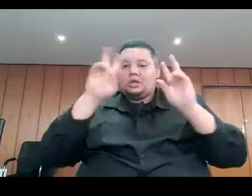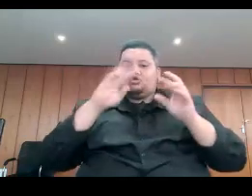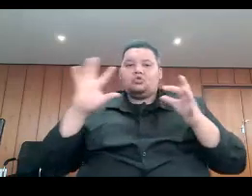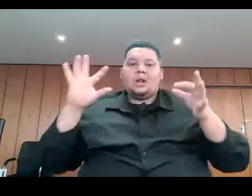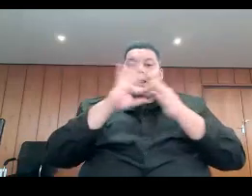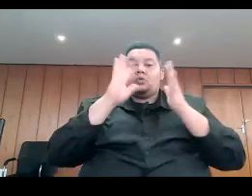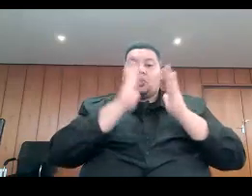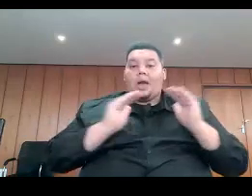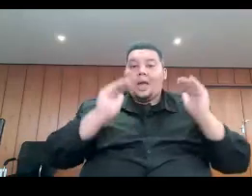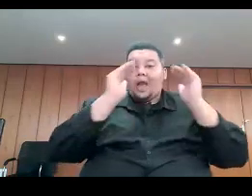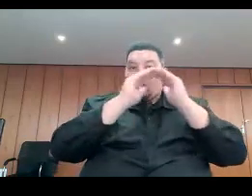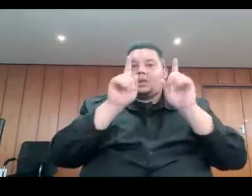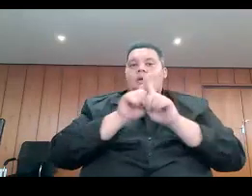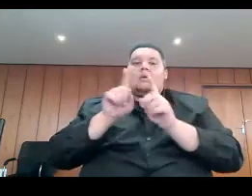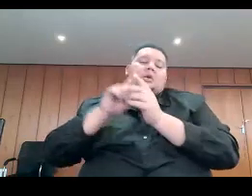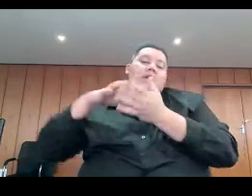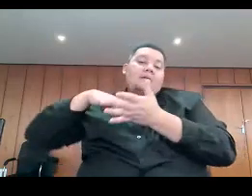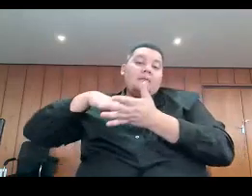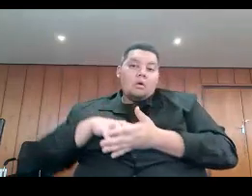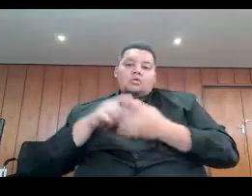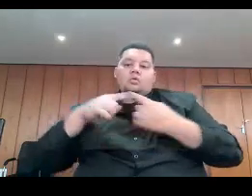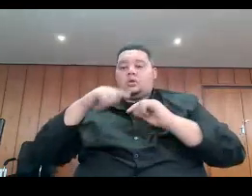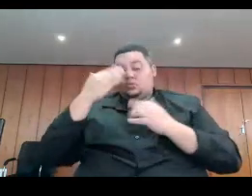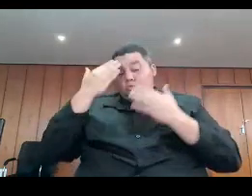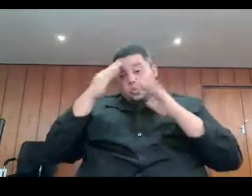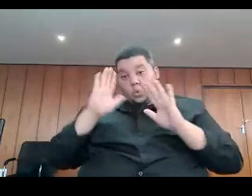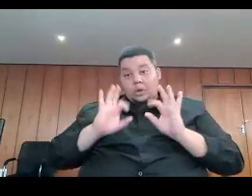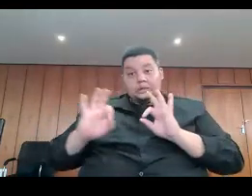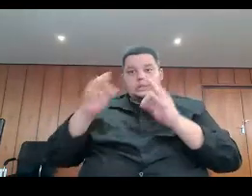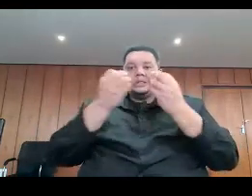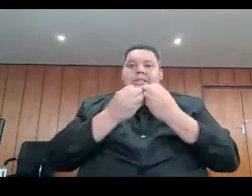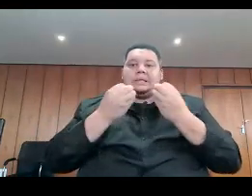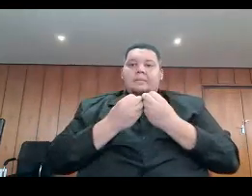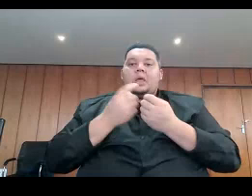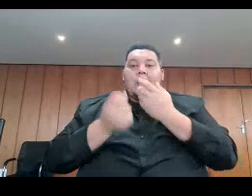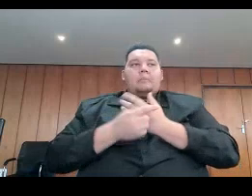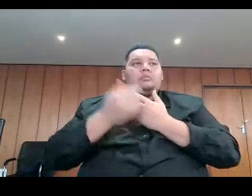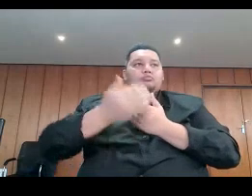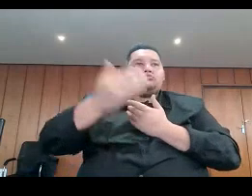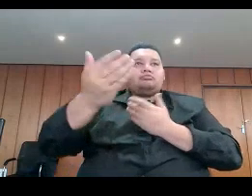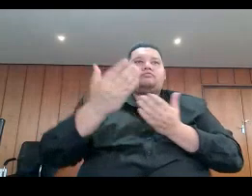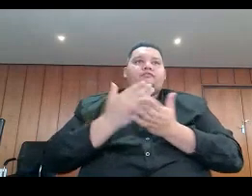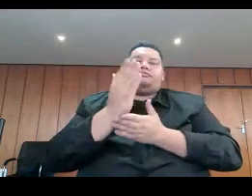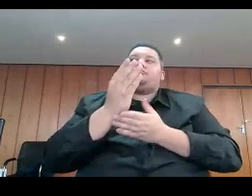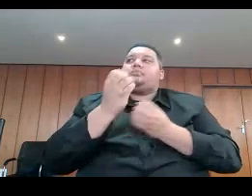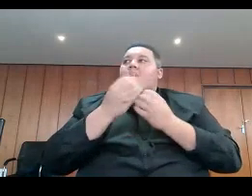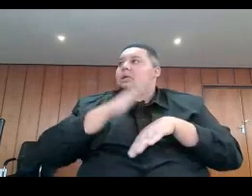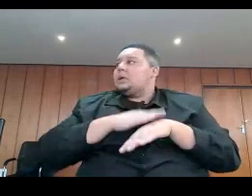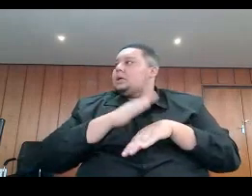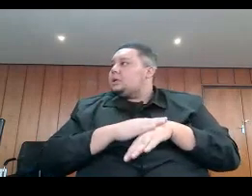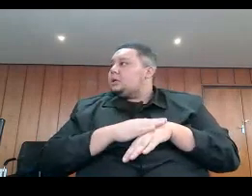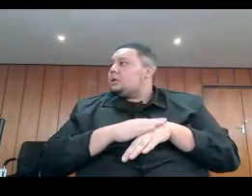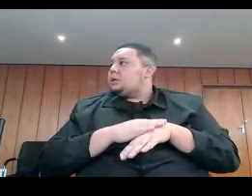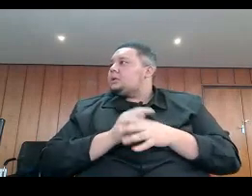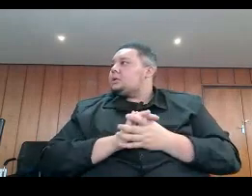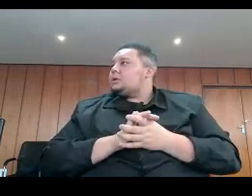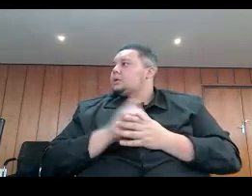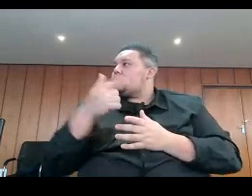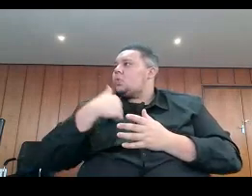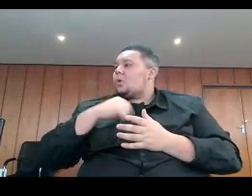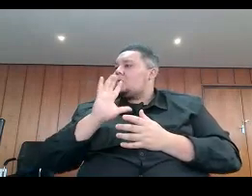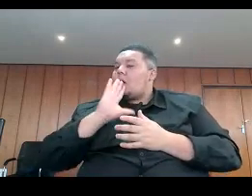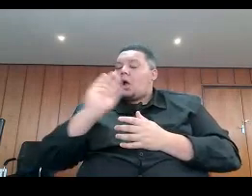and vulnerability, and we don't know that this is something that's permeating through that as well. Do you want to